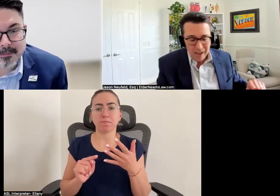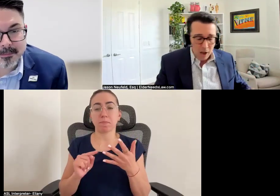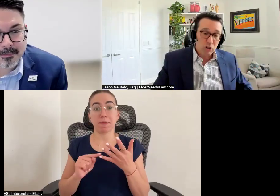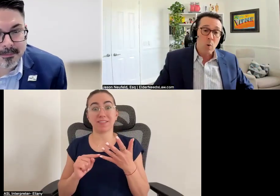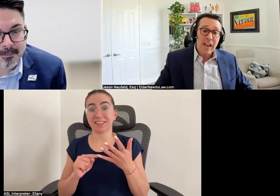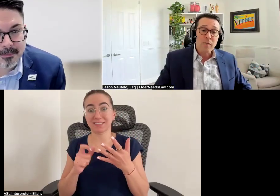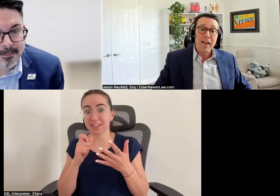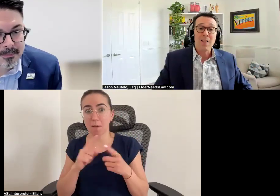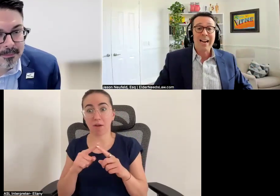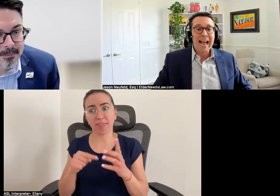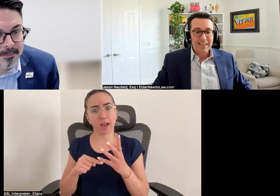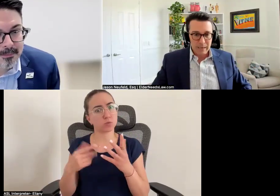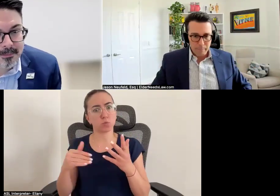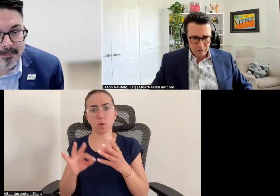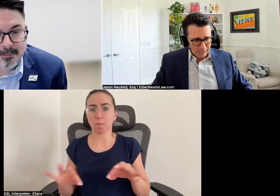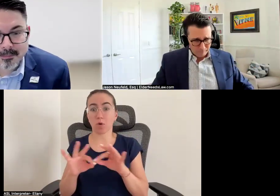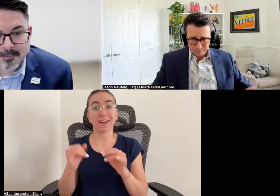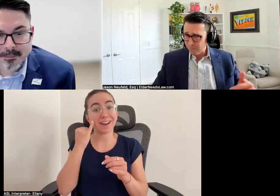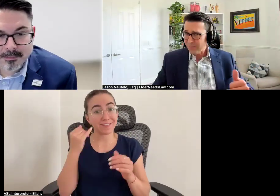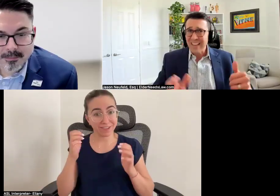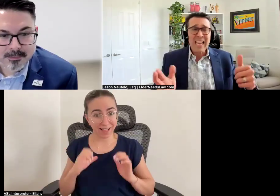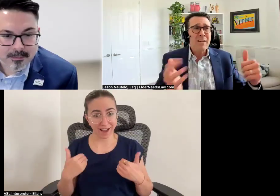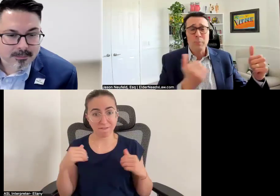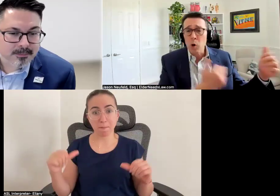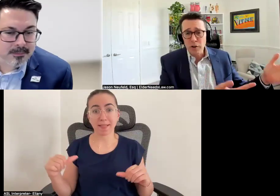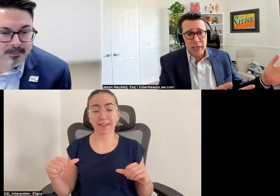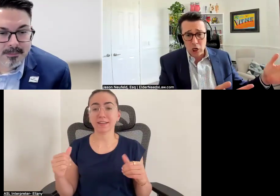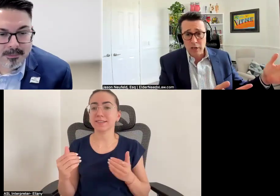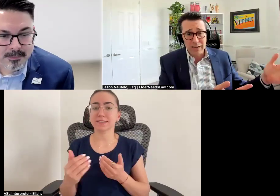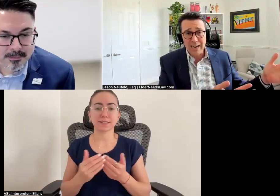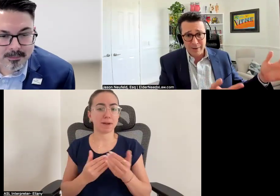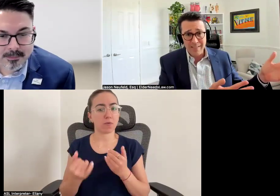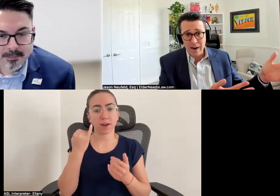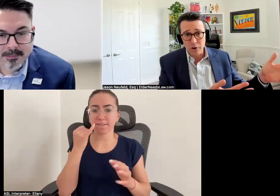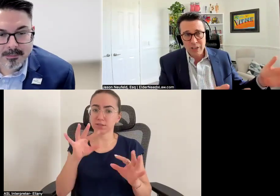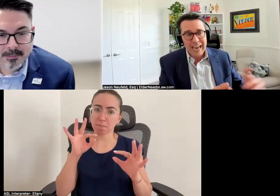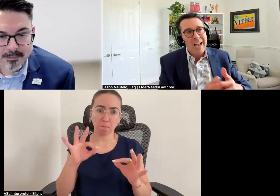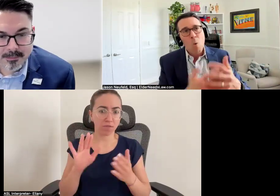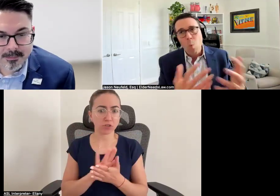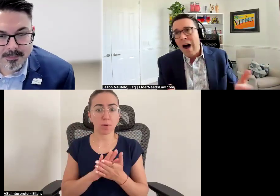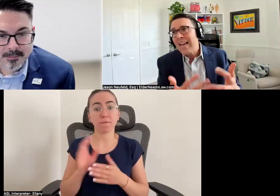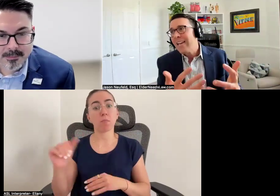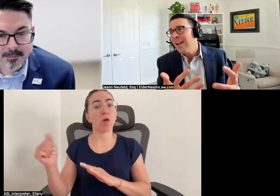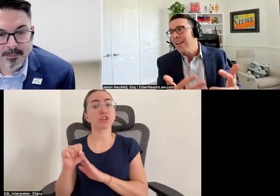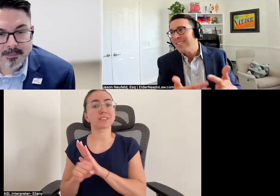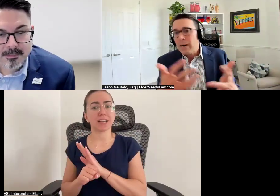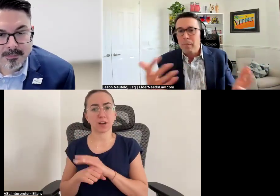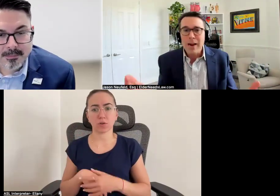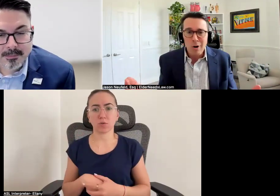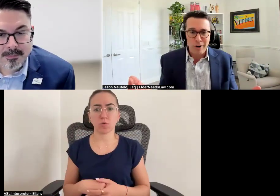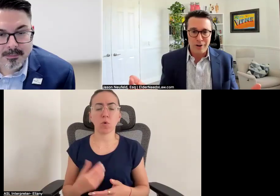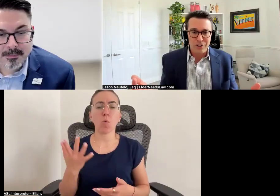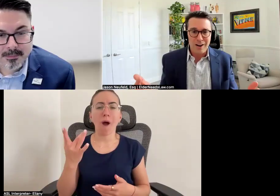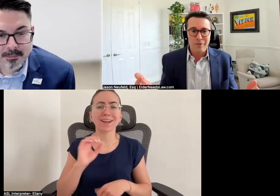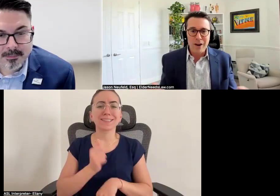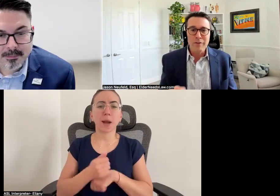important. So if my client has the ability, even if it's perfectly a good document in that other state, why set up a